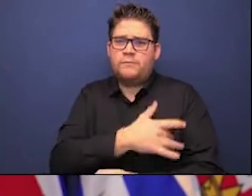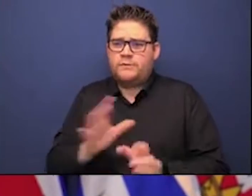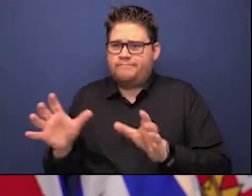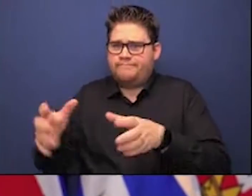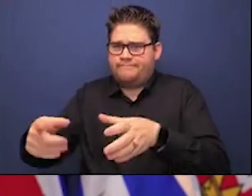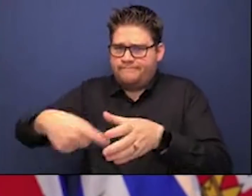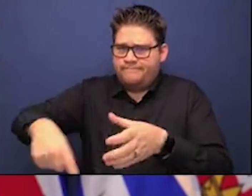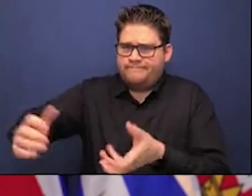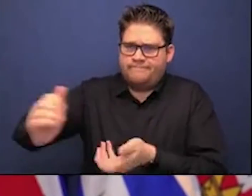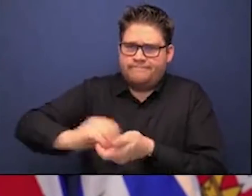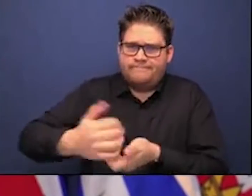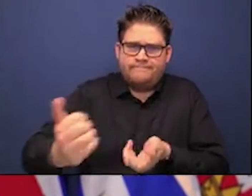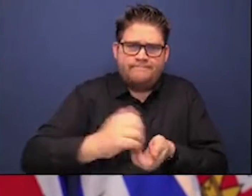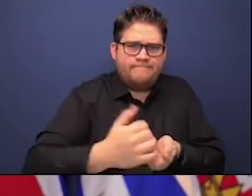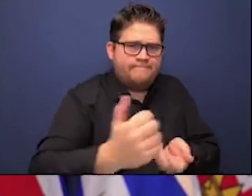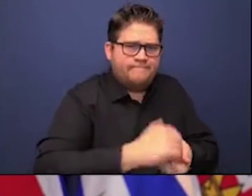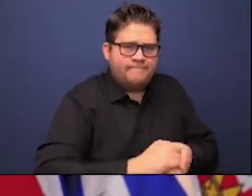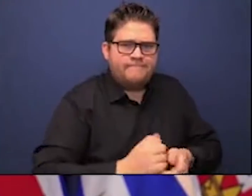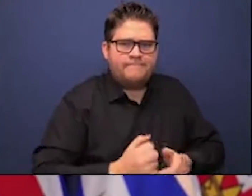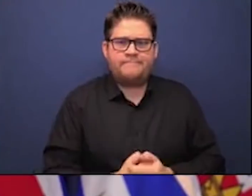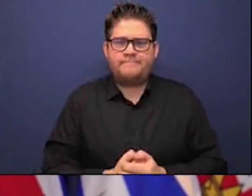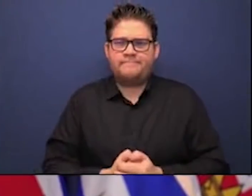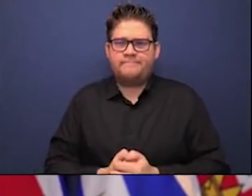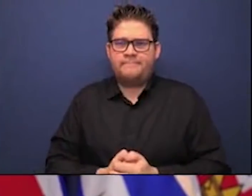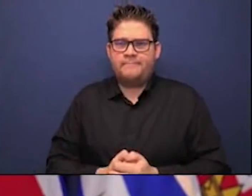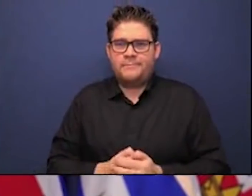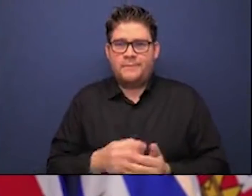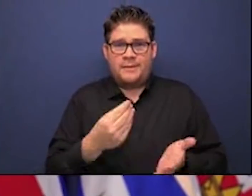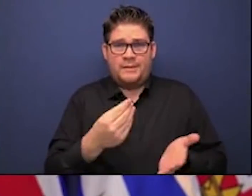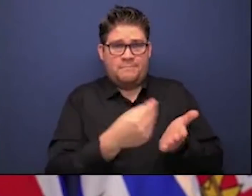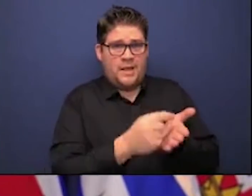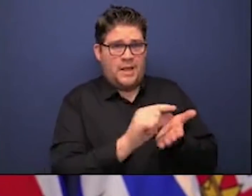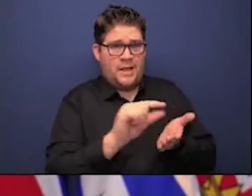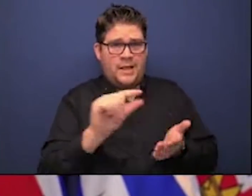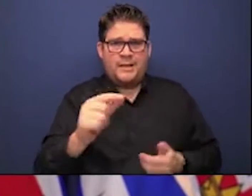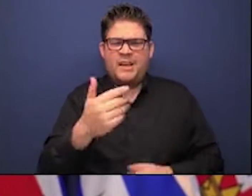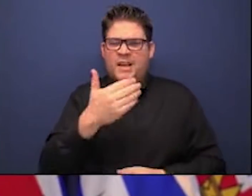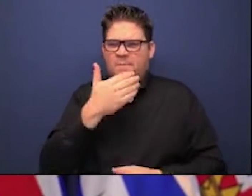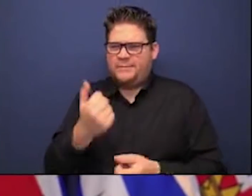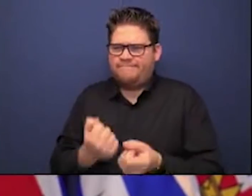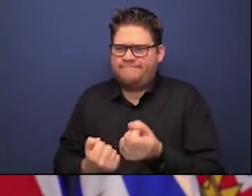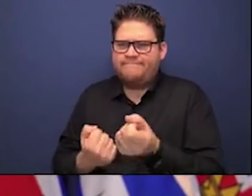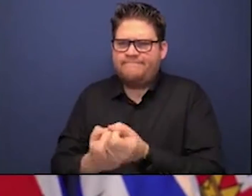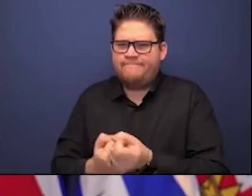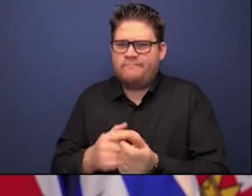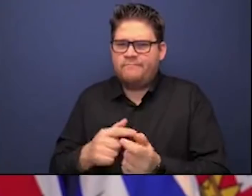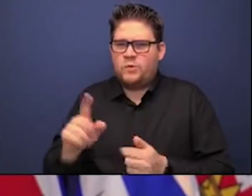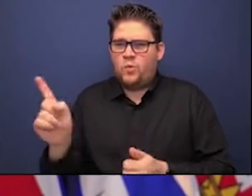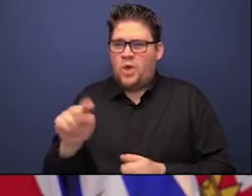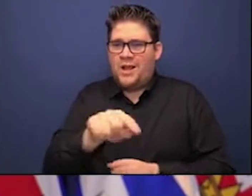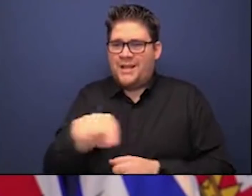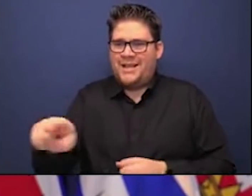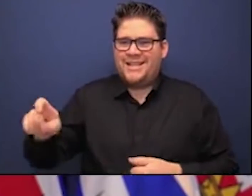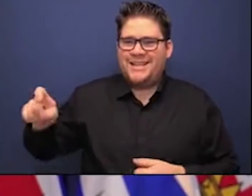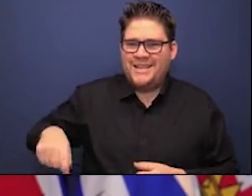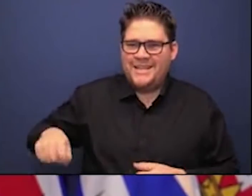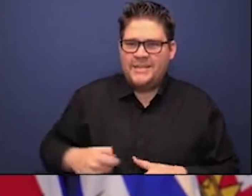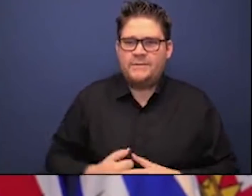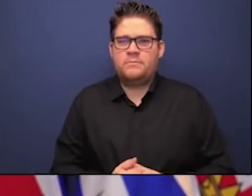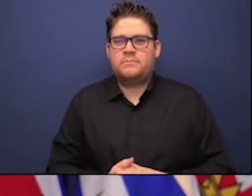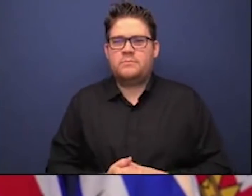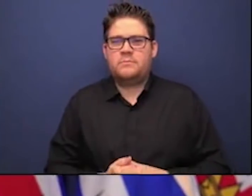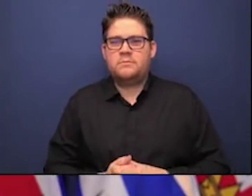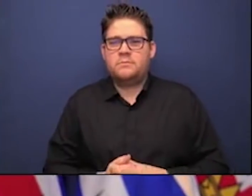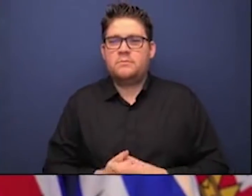last few weeks around where that money can best be allocated. We know that that a portion of it certainly will go to